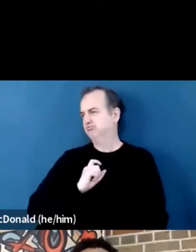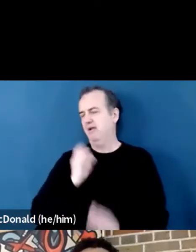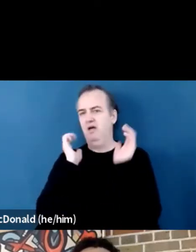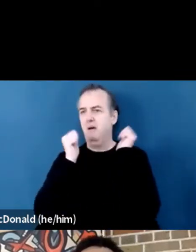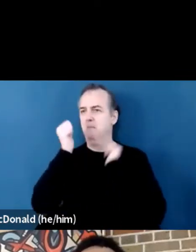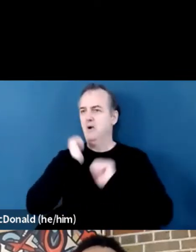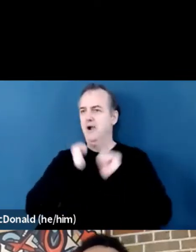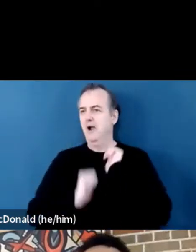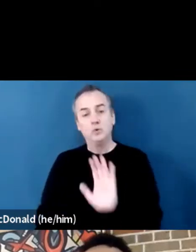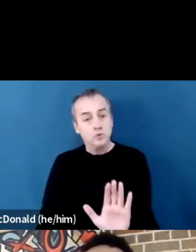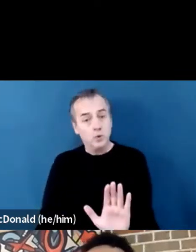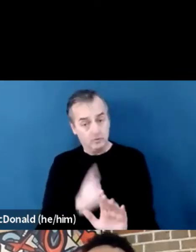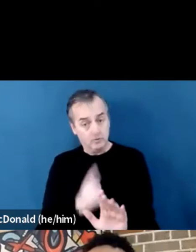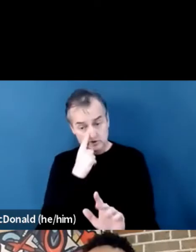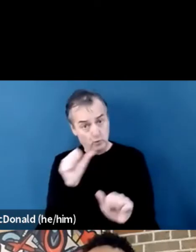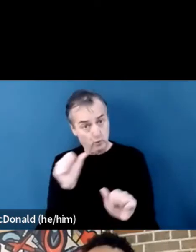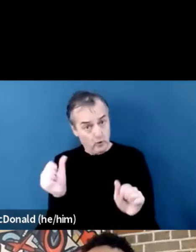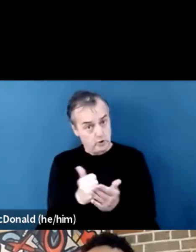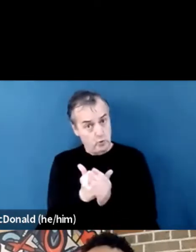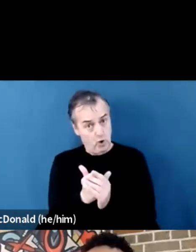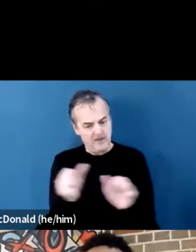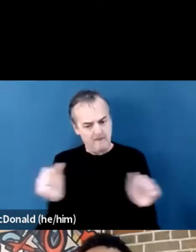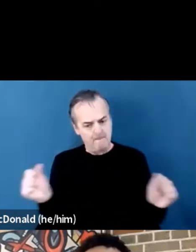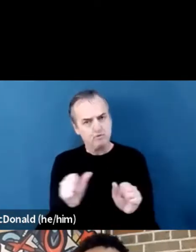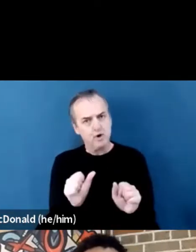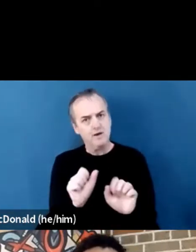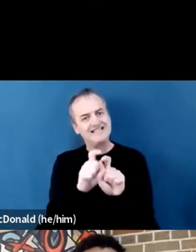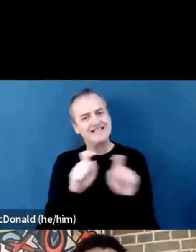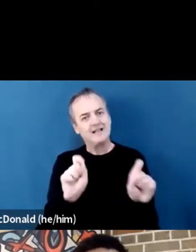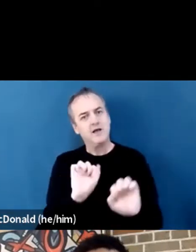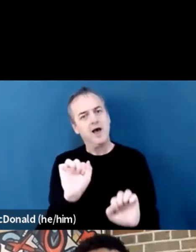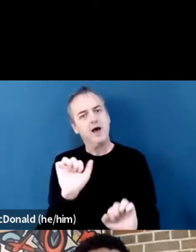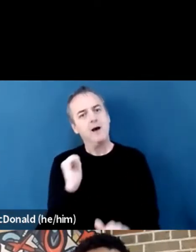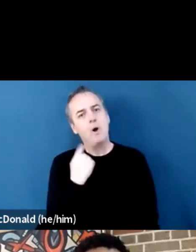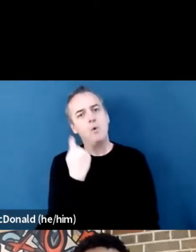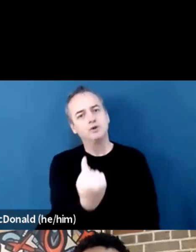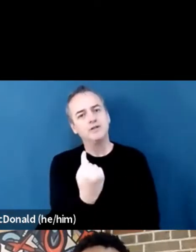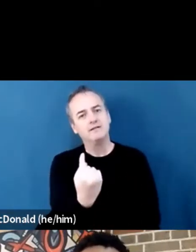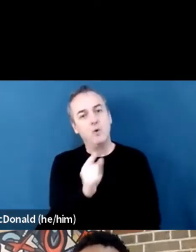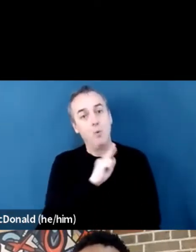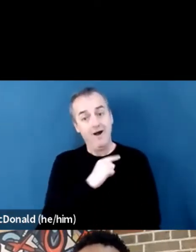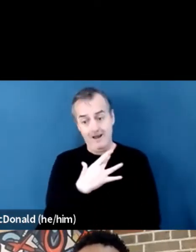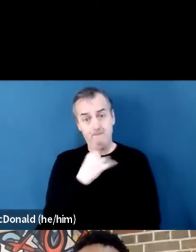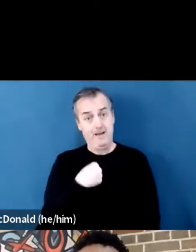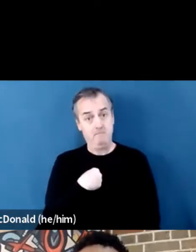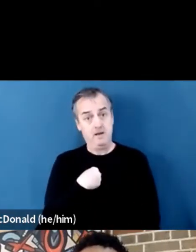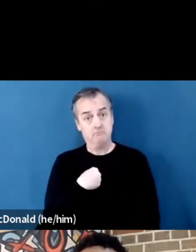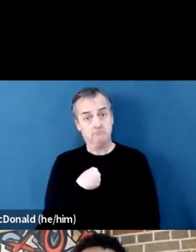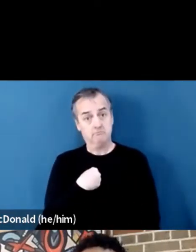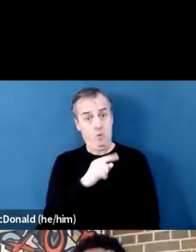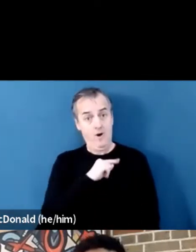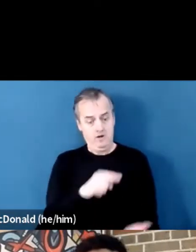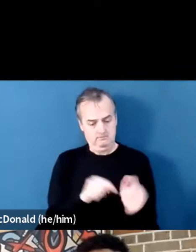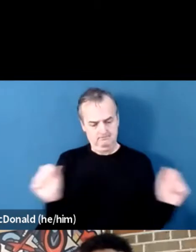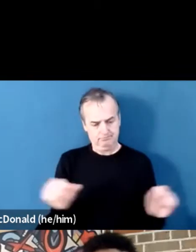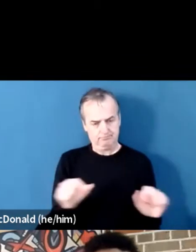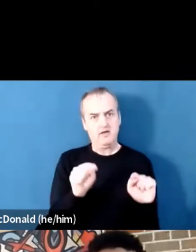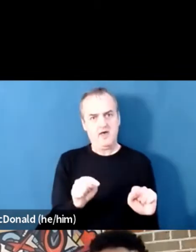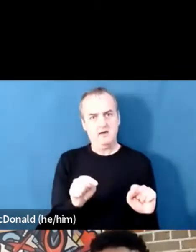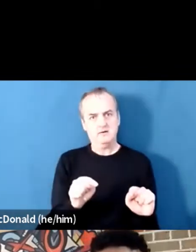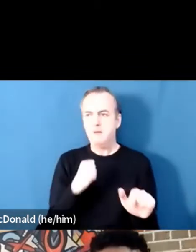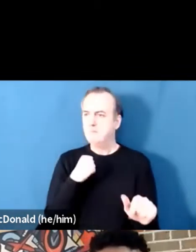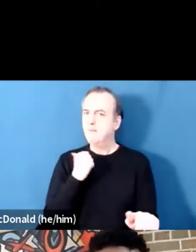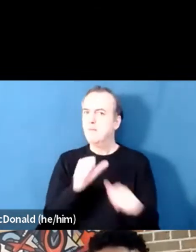even if it's just a sentence that just conveys why you, absolutely, you are the only person who can write this